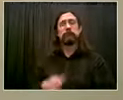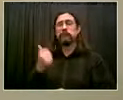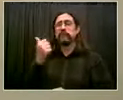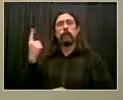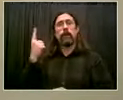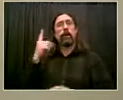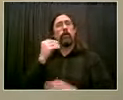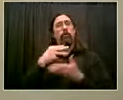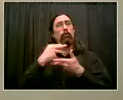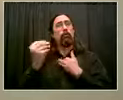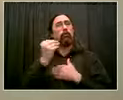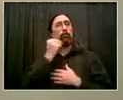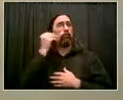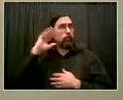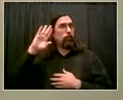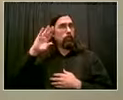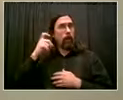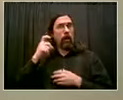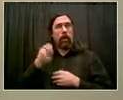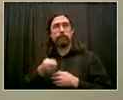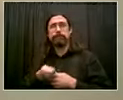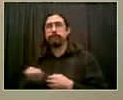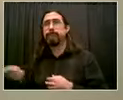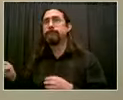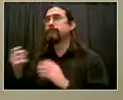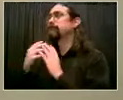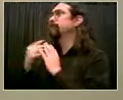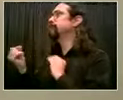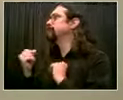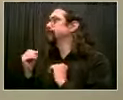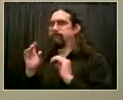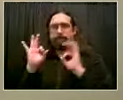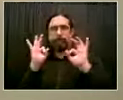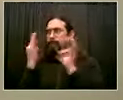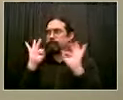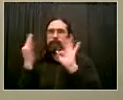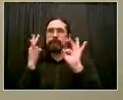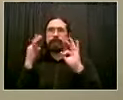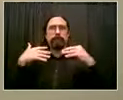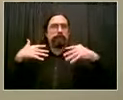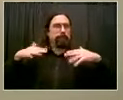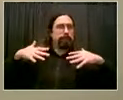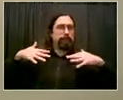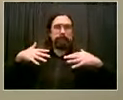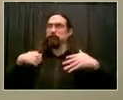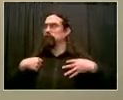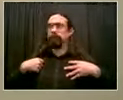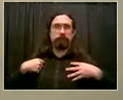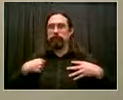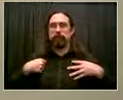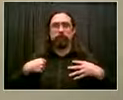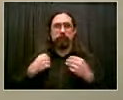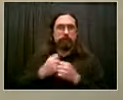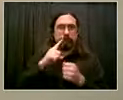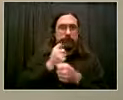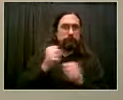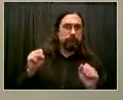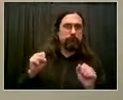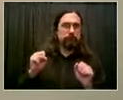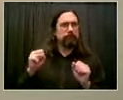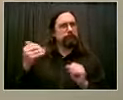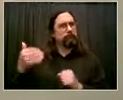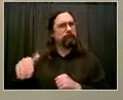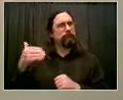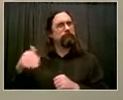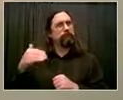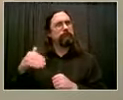you we can prevent gun violence here at Exodus. But with that said, think, you know, one of the things I just want to mention is kind of this discharge